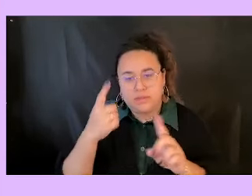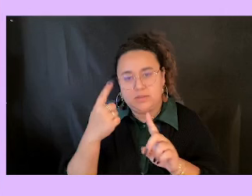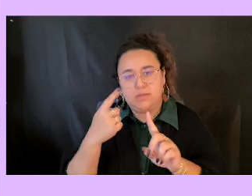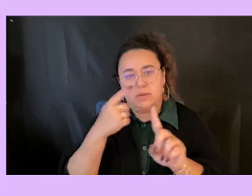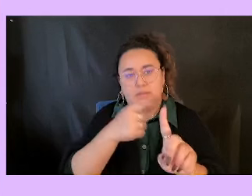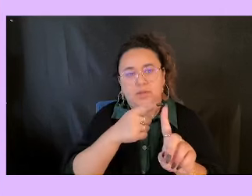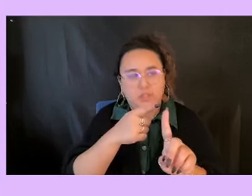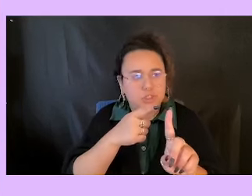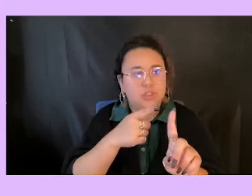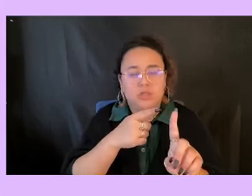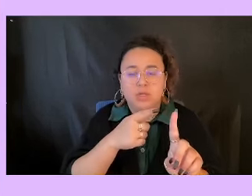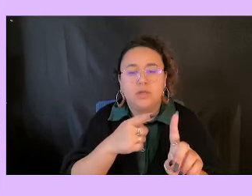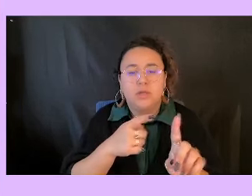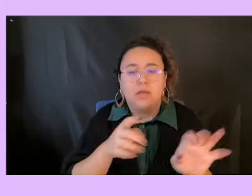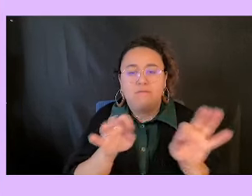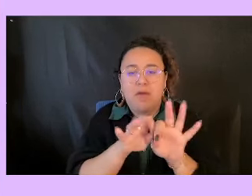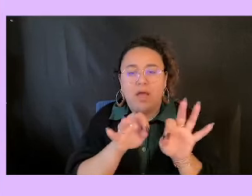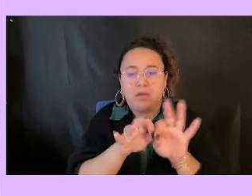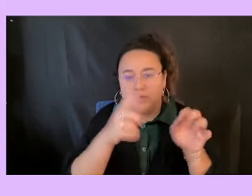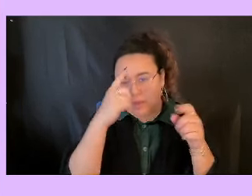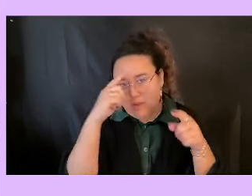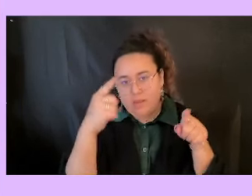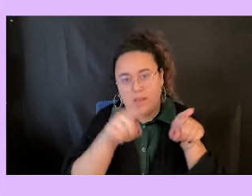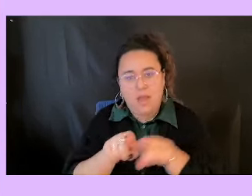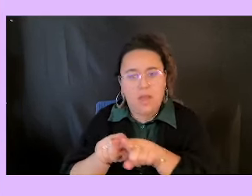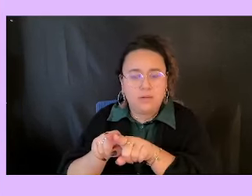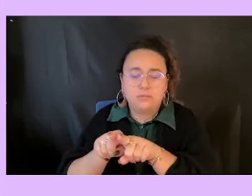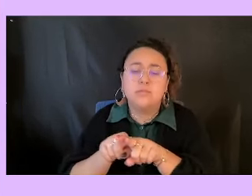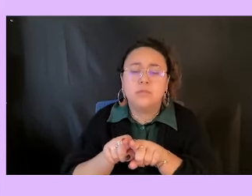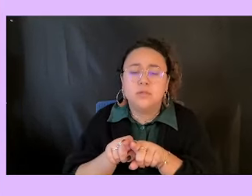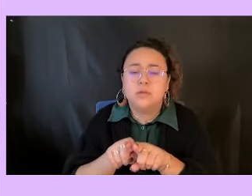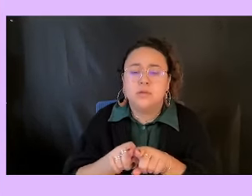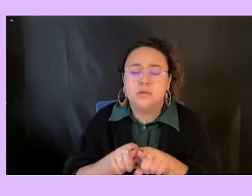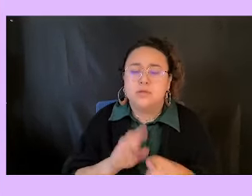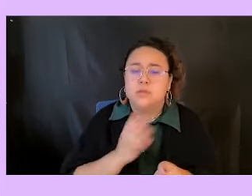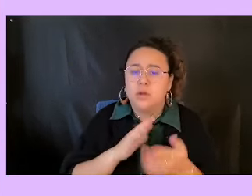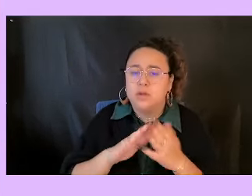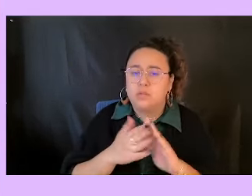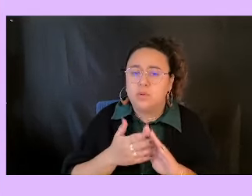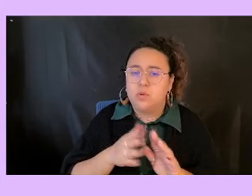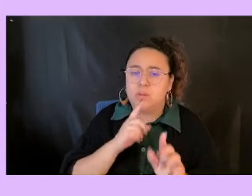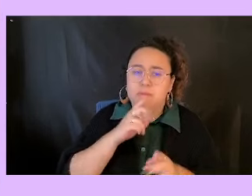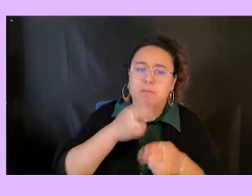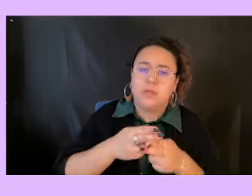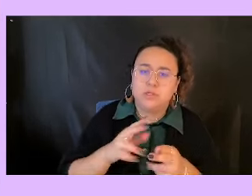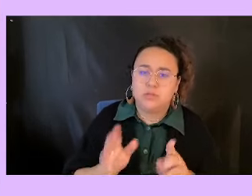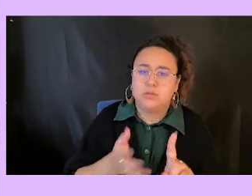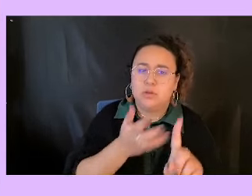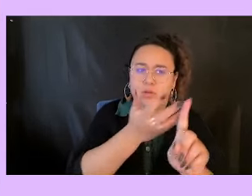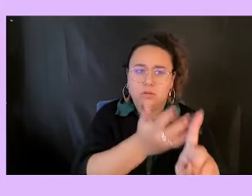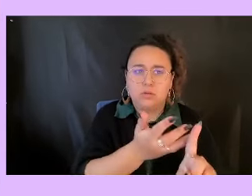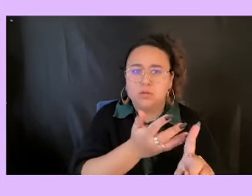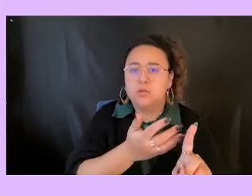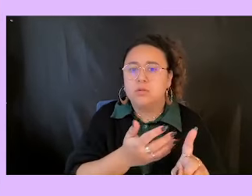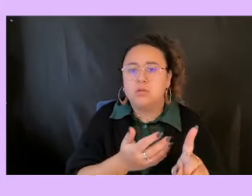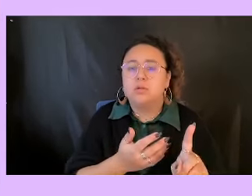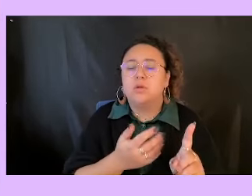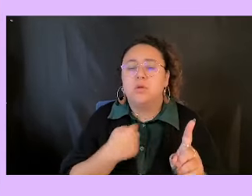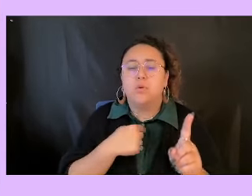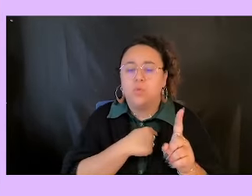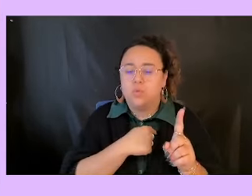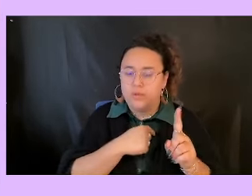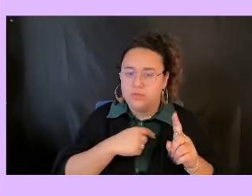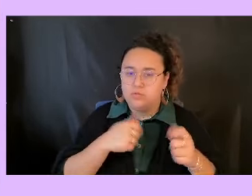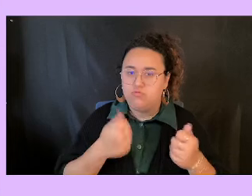values, as our communities have lifted those things up and trusted them over time, right? And I think the other thing here is we talk about, you